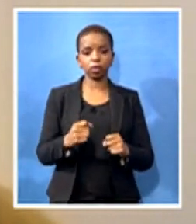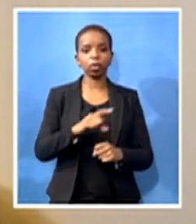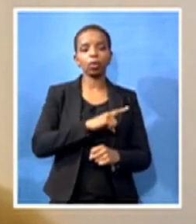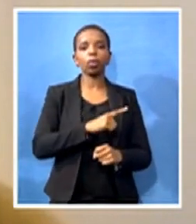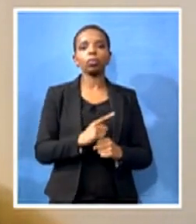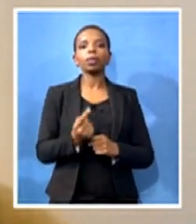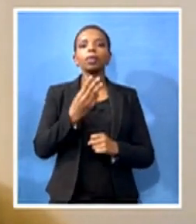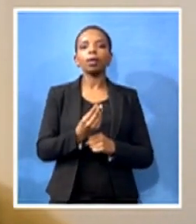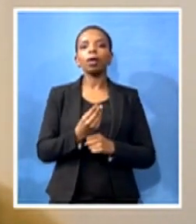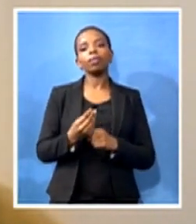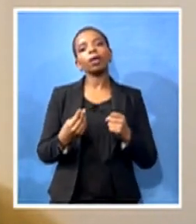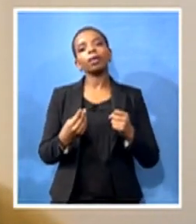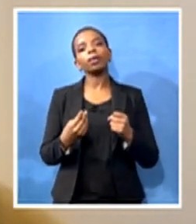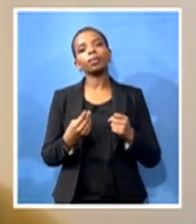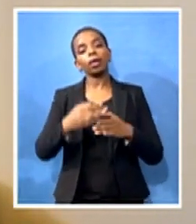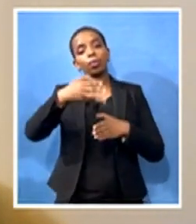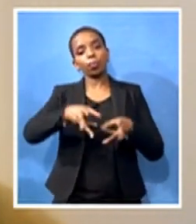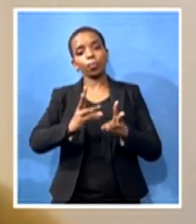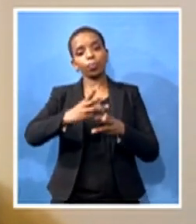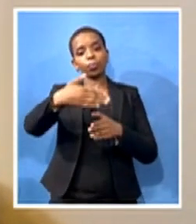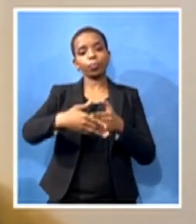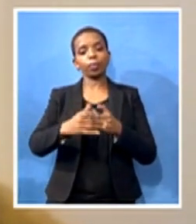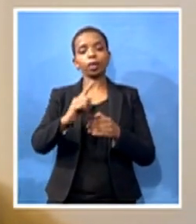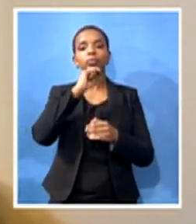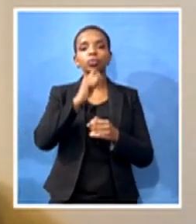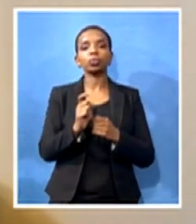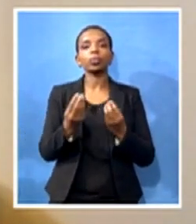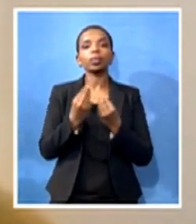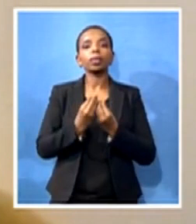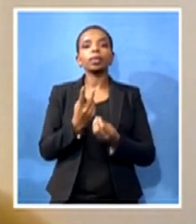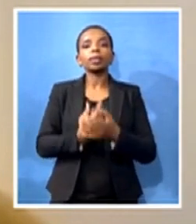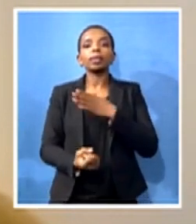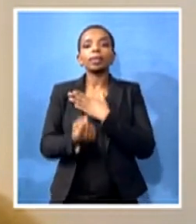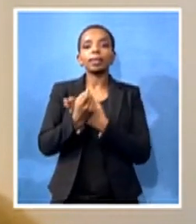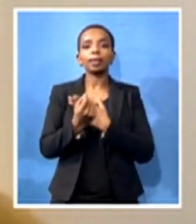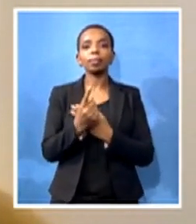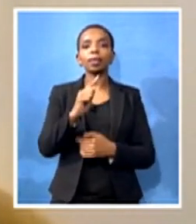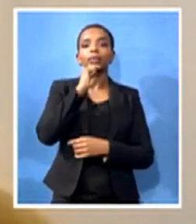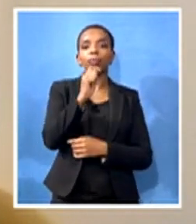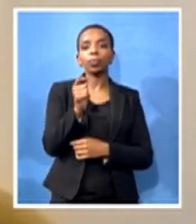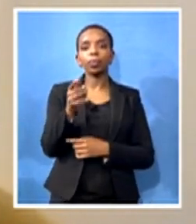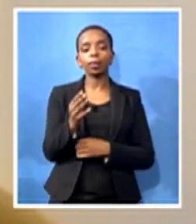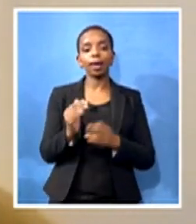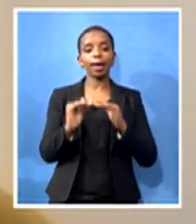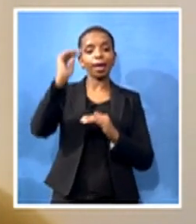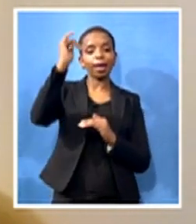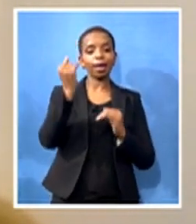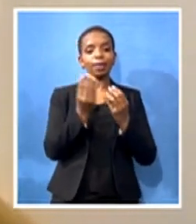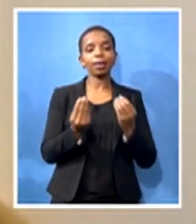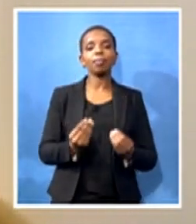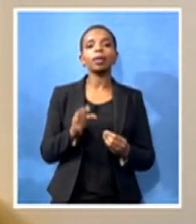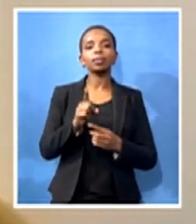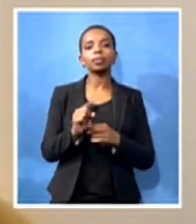sort of real insight behind the numbers and how people are coping or not coping, as the case may be, with